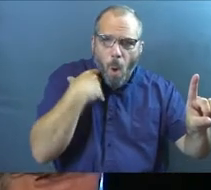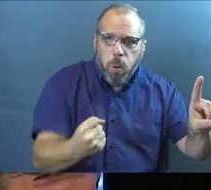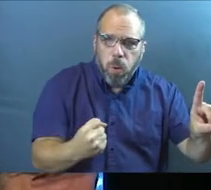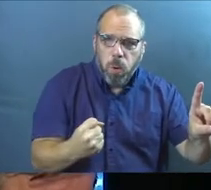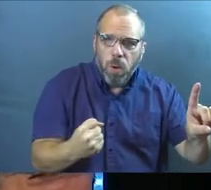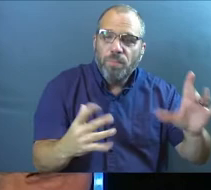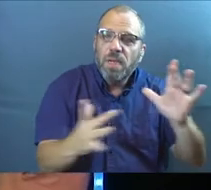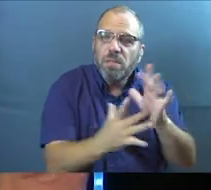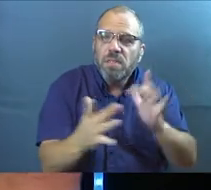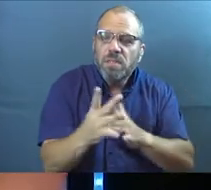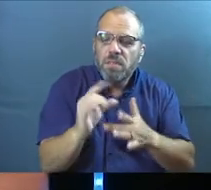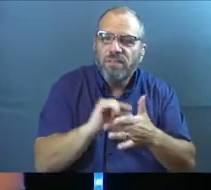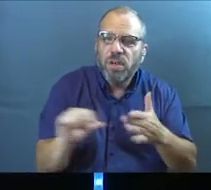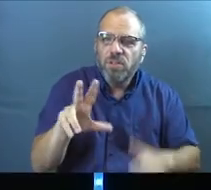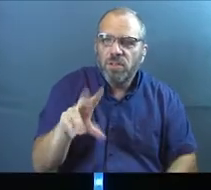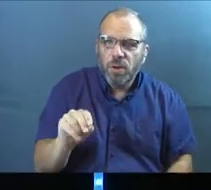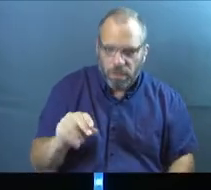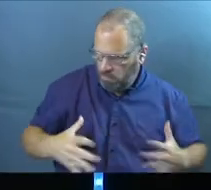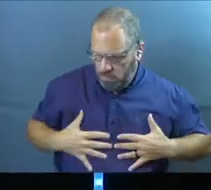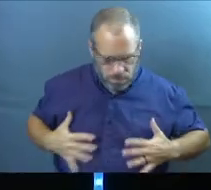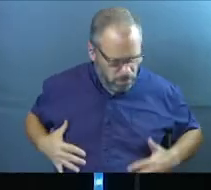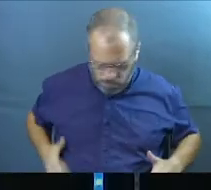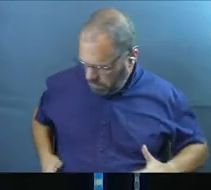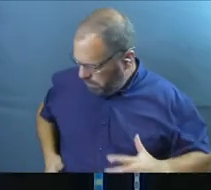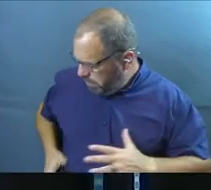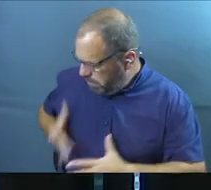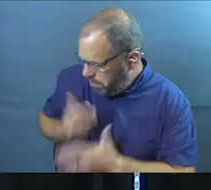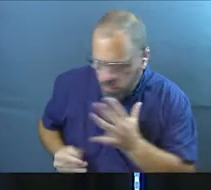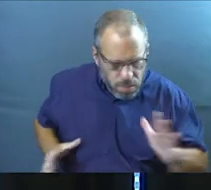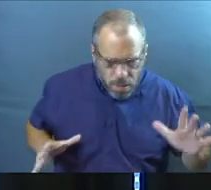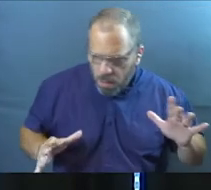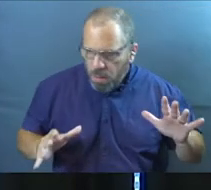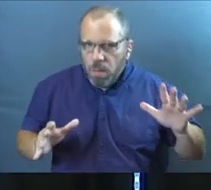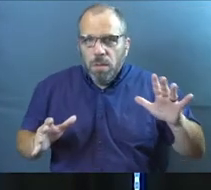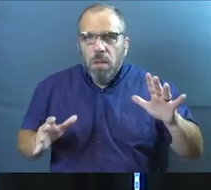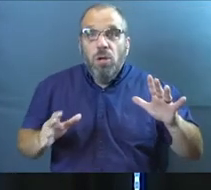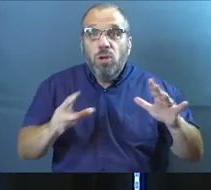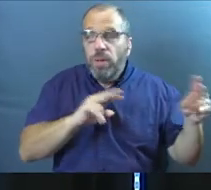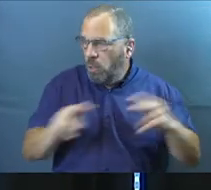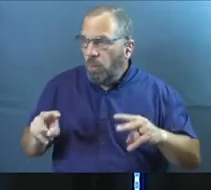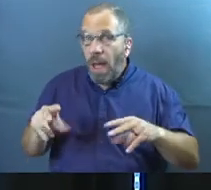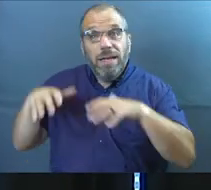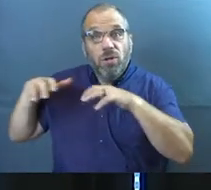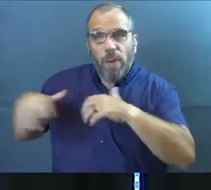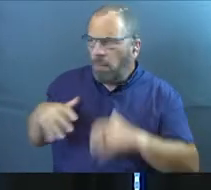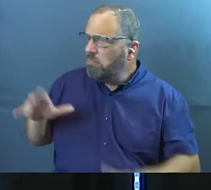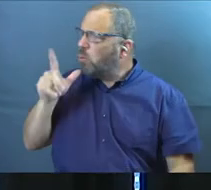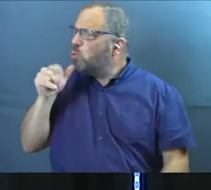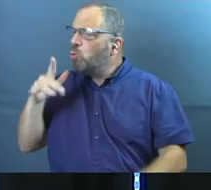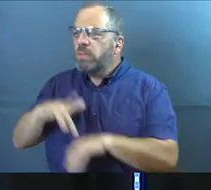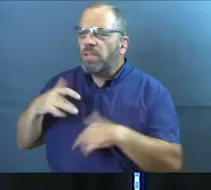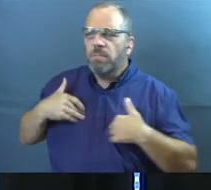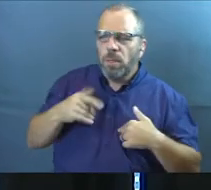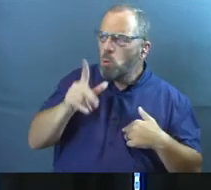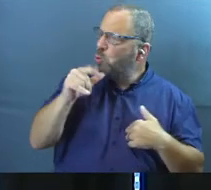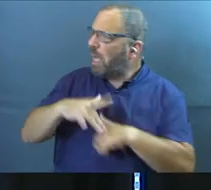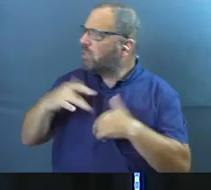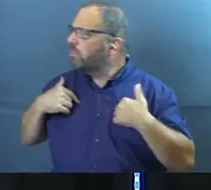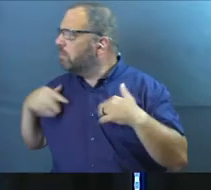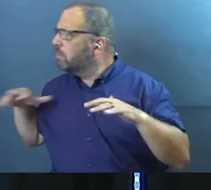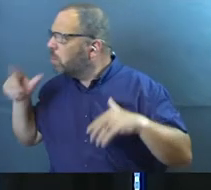Jesus realized, verse 30, at once the healing power had gone out from him. So he turned around in the crowd and he asked, who touched my